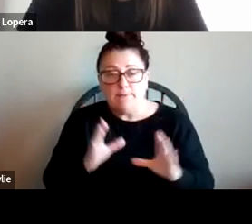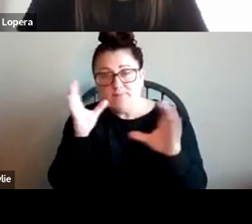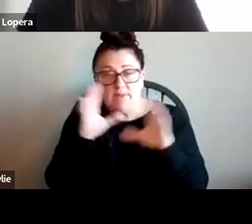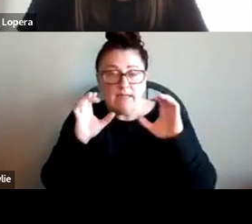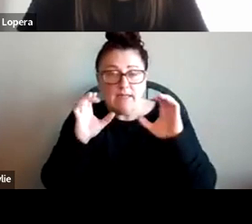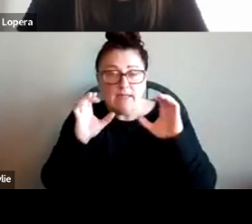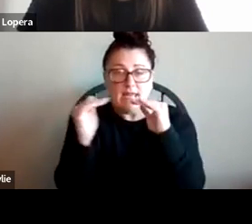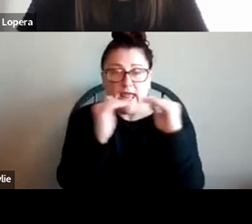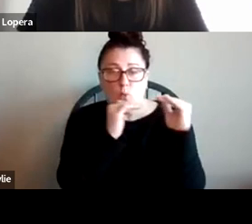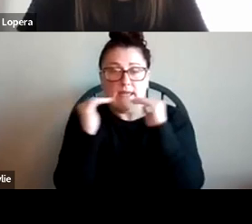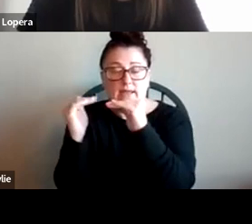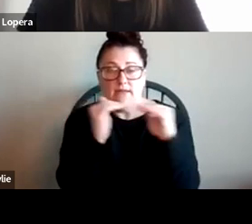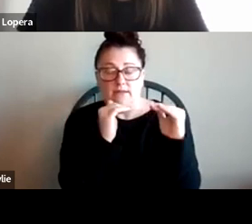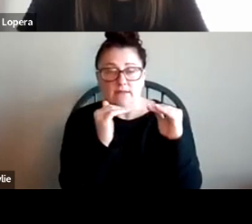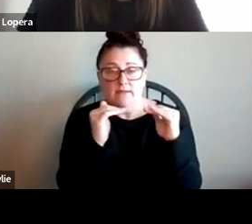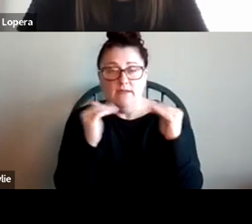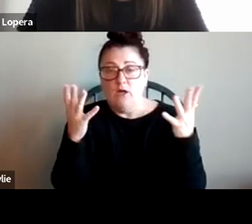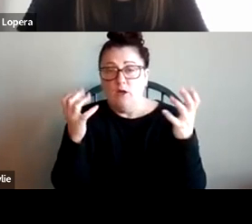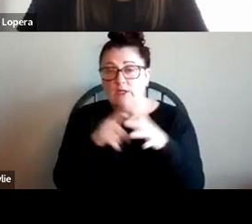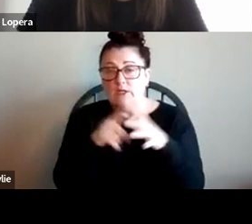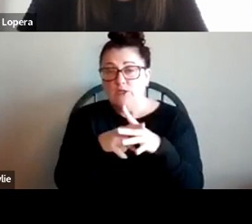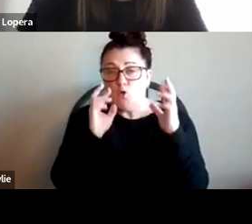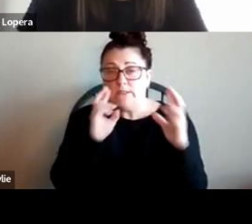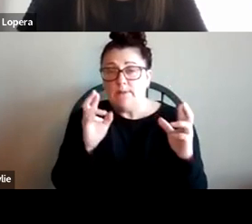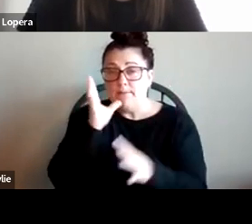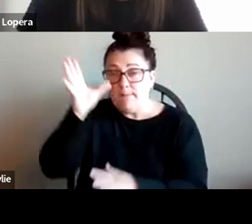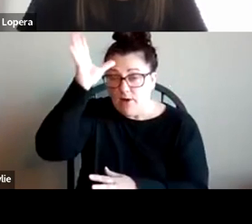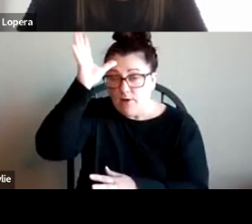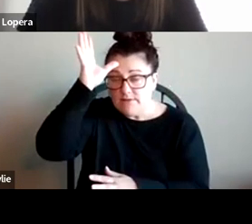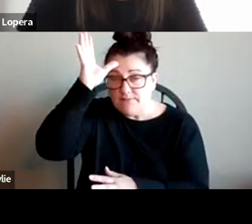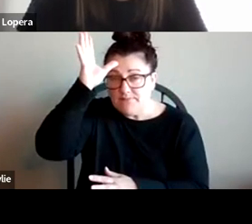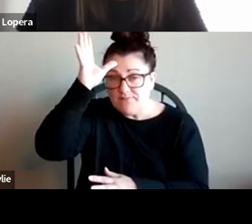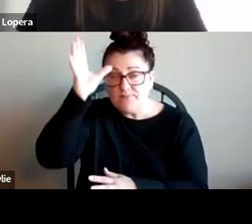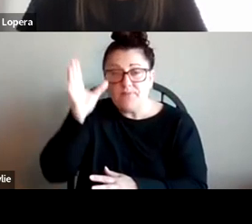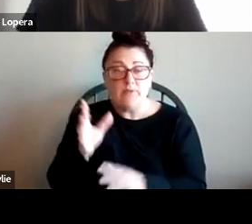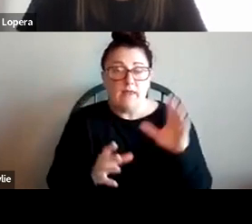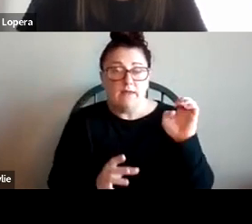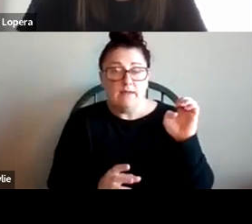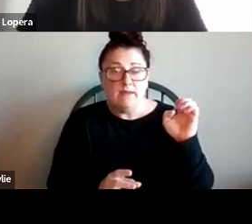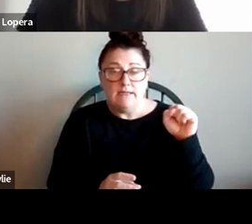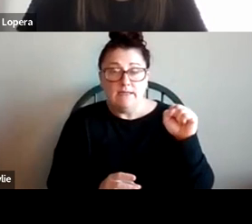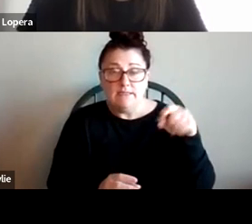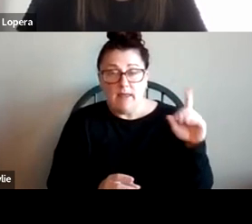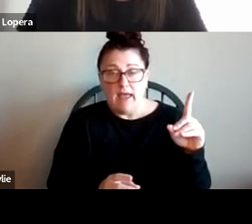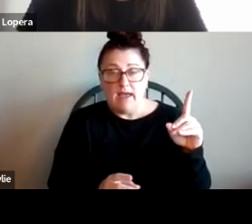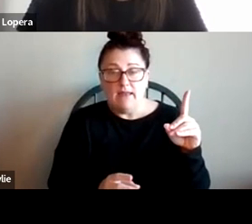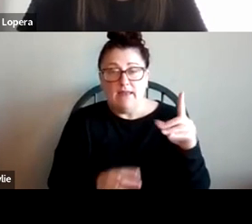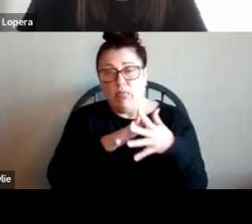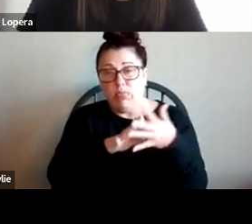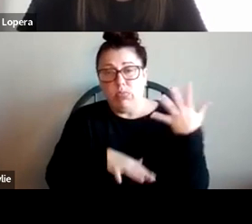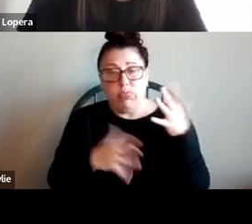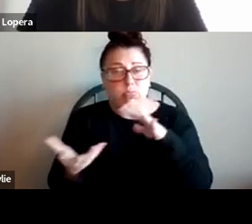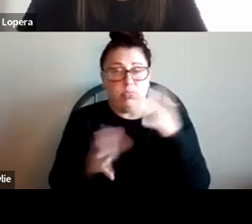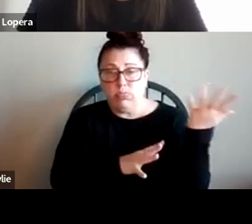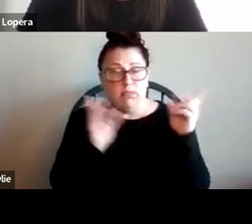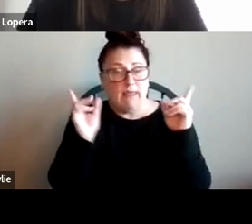educational equity. We need to start respecting parents. Special education is in completely systemic disarray. It